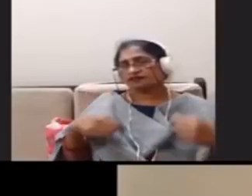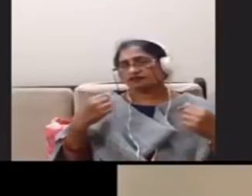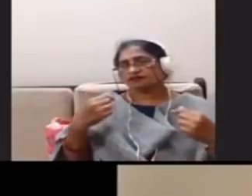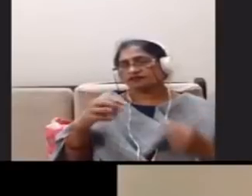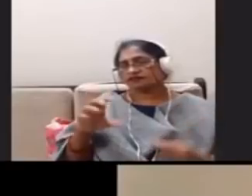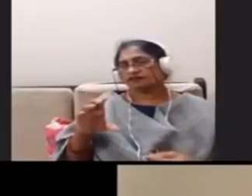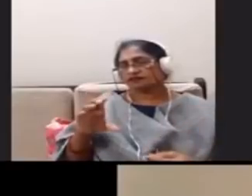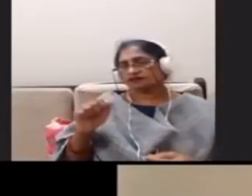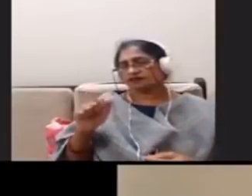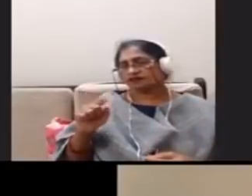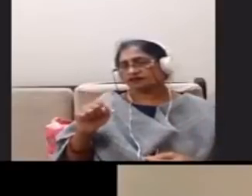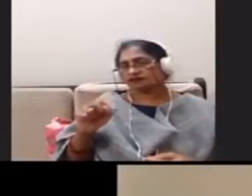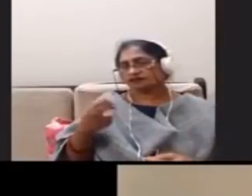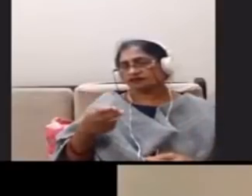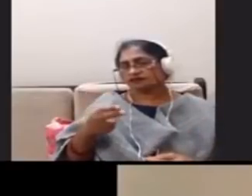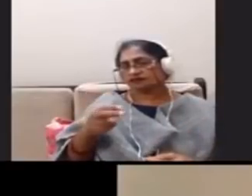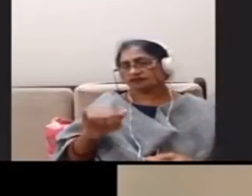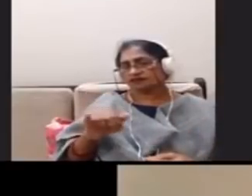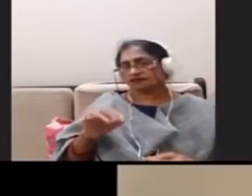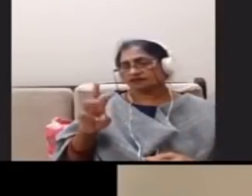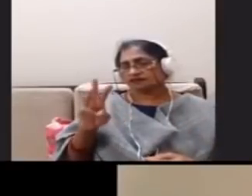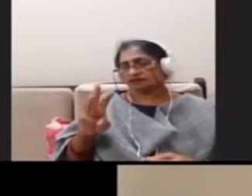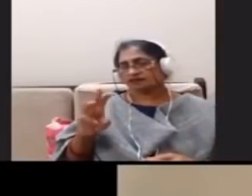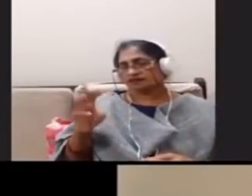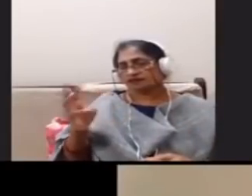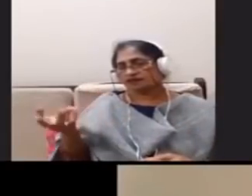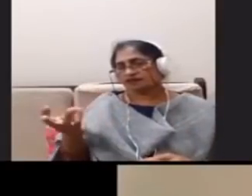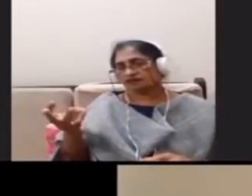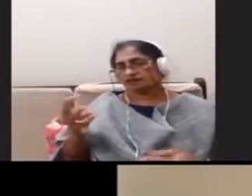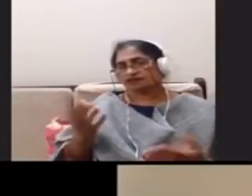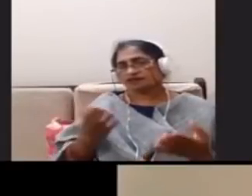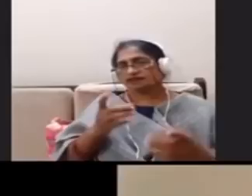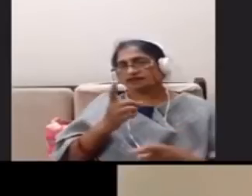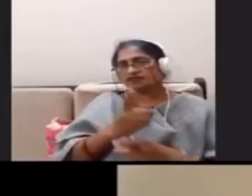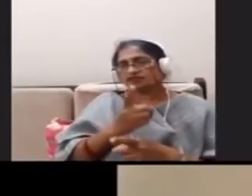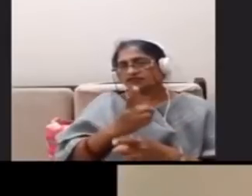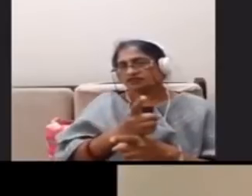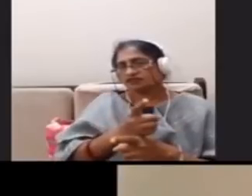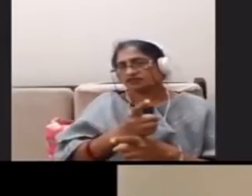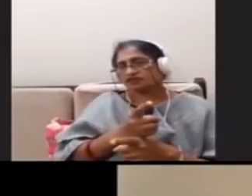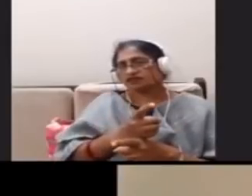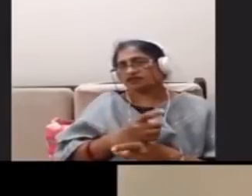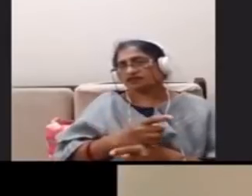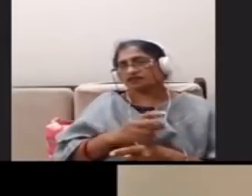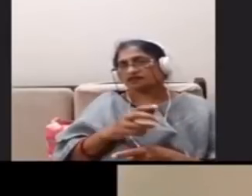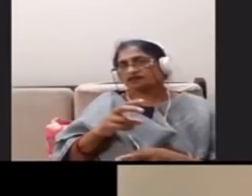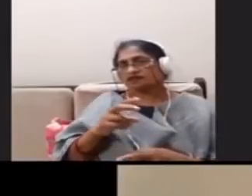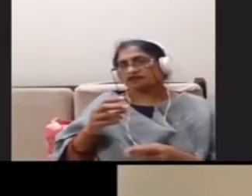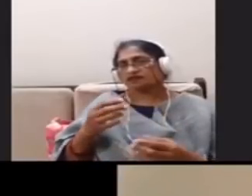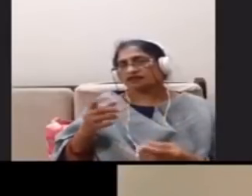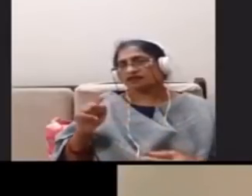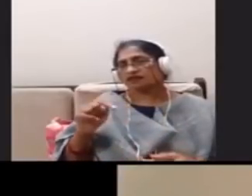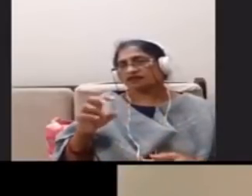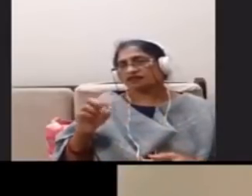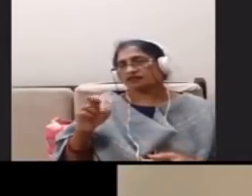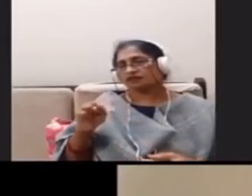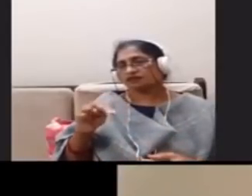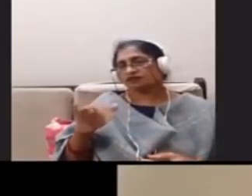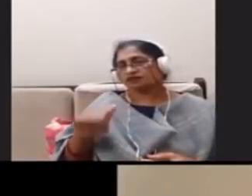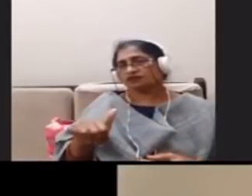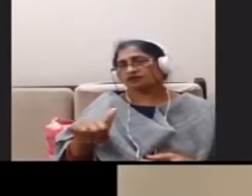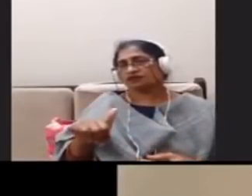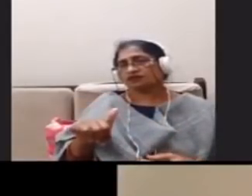Trembley, a 36-year public elementary school teacher who retired in 2016. And Tony and Kathy have 3 adult